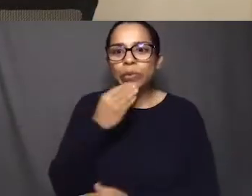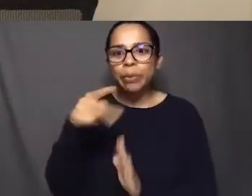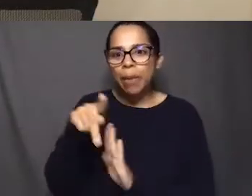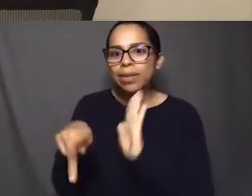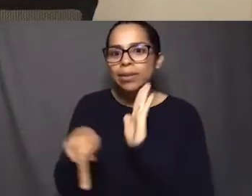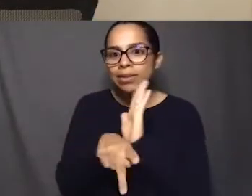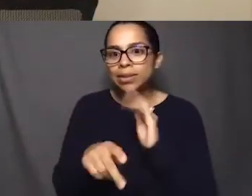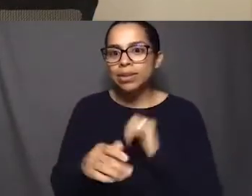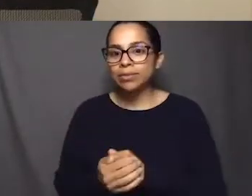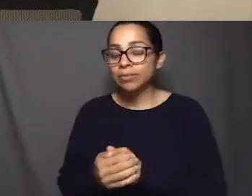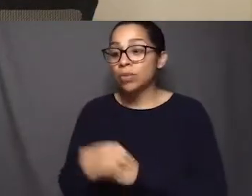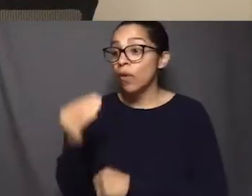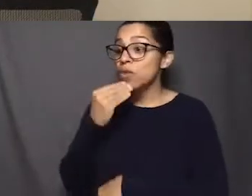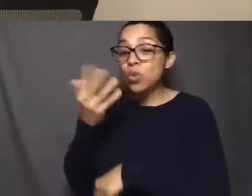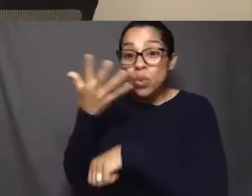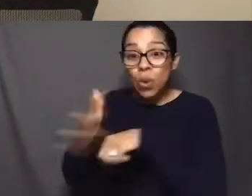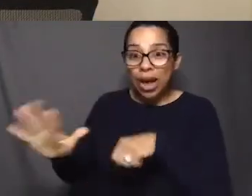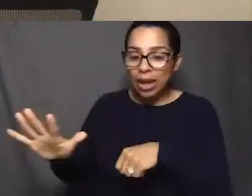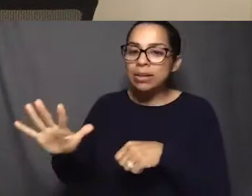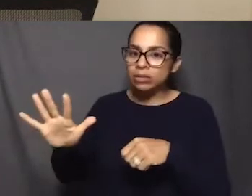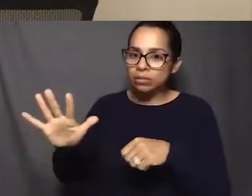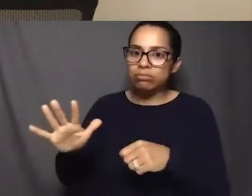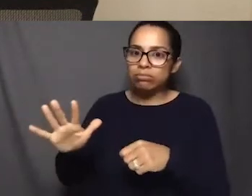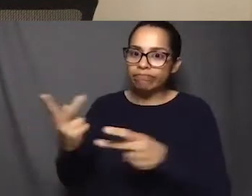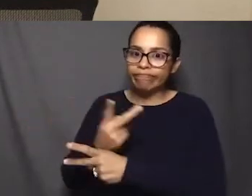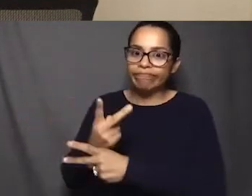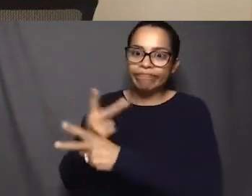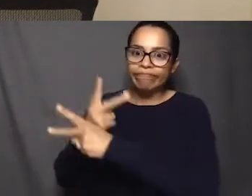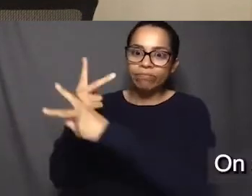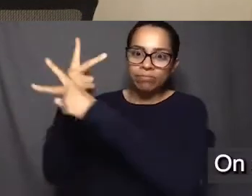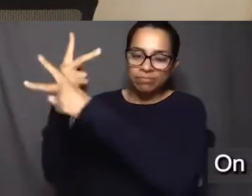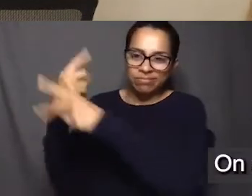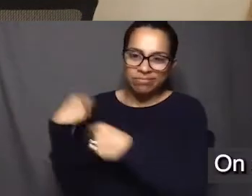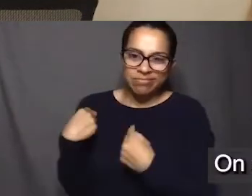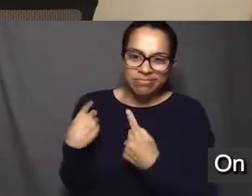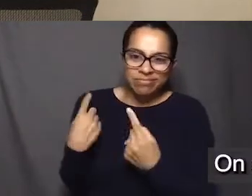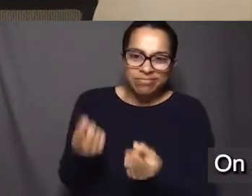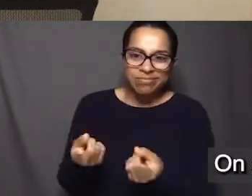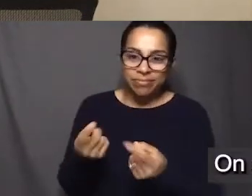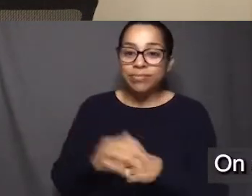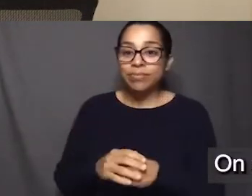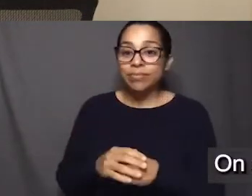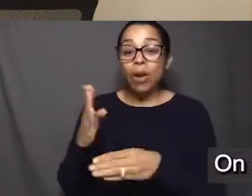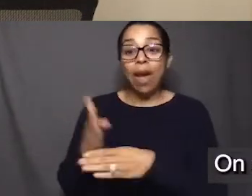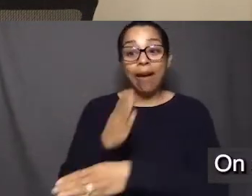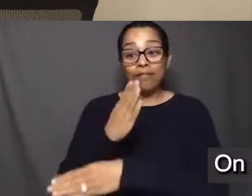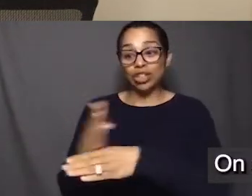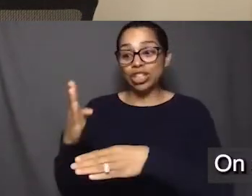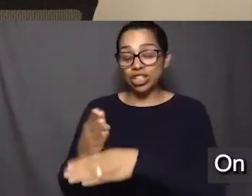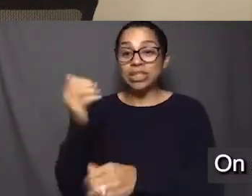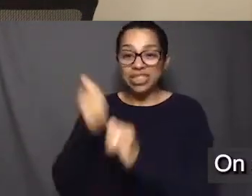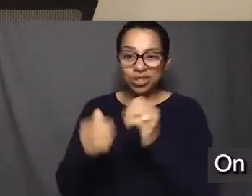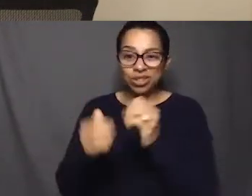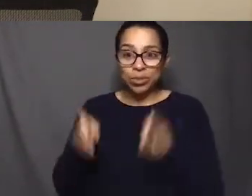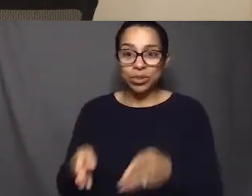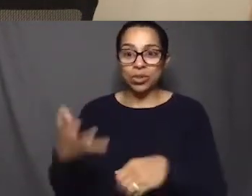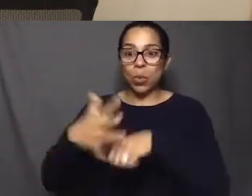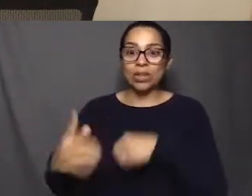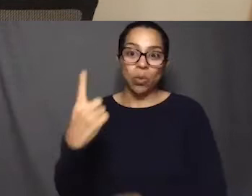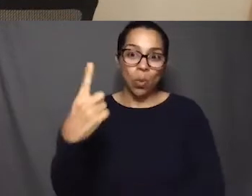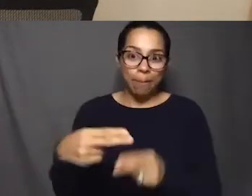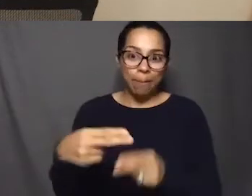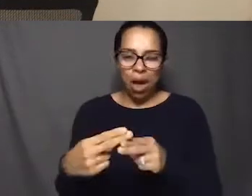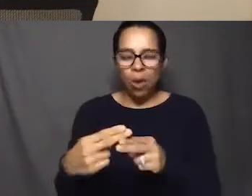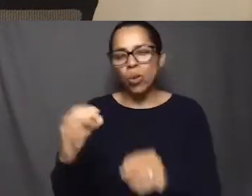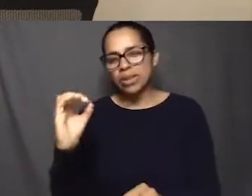The issue of food wastage has become drastic in the past few years. On average, each person wastes 1 pound, or